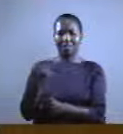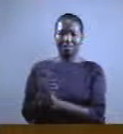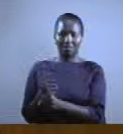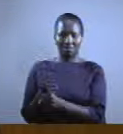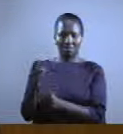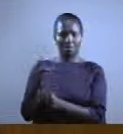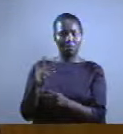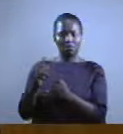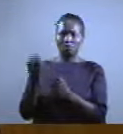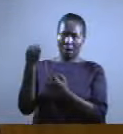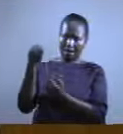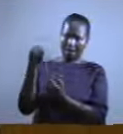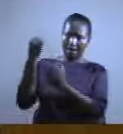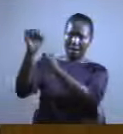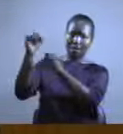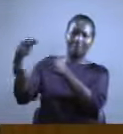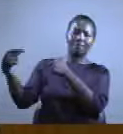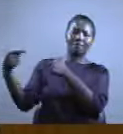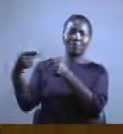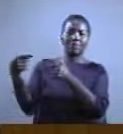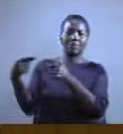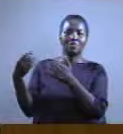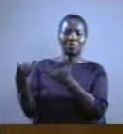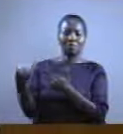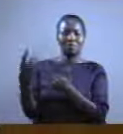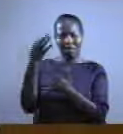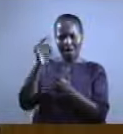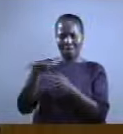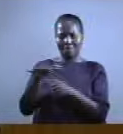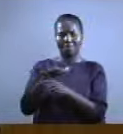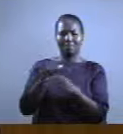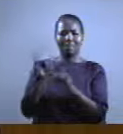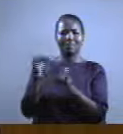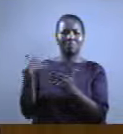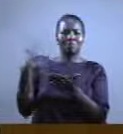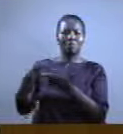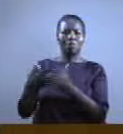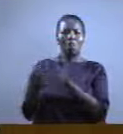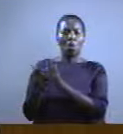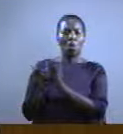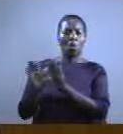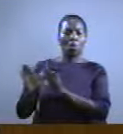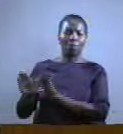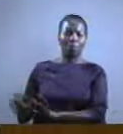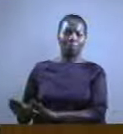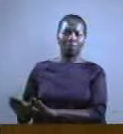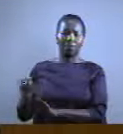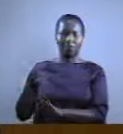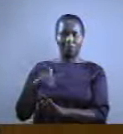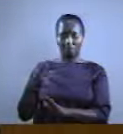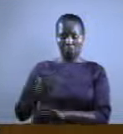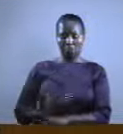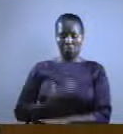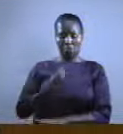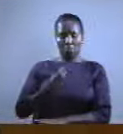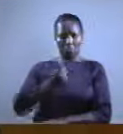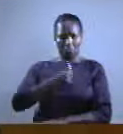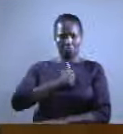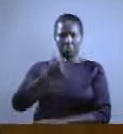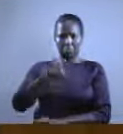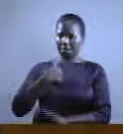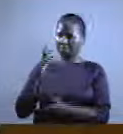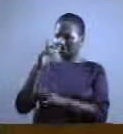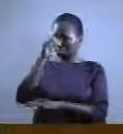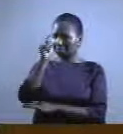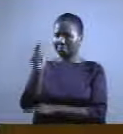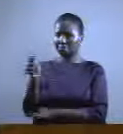effort to break the stalemate that had emerged in government over this legislation. I honour those brave youth today because they were